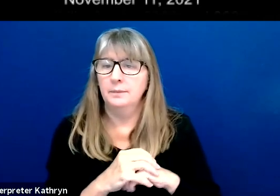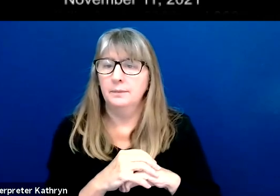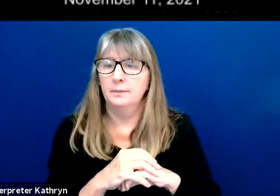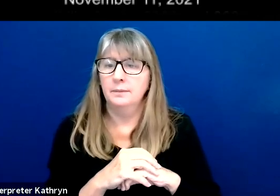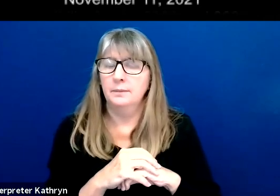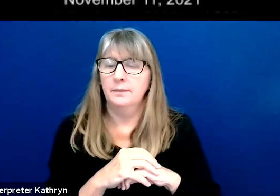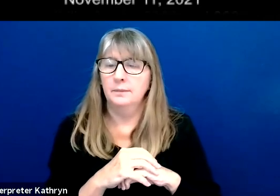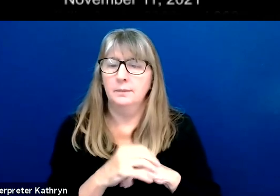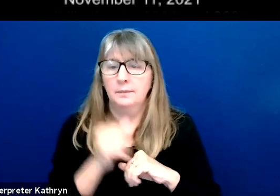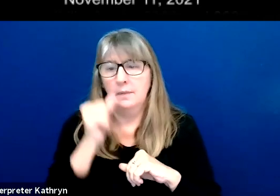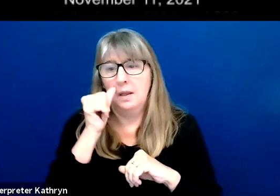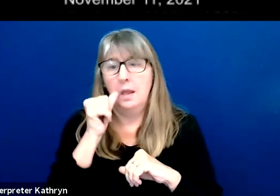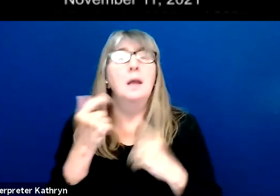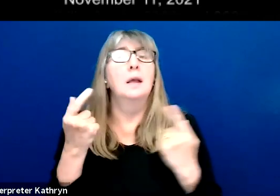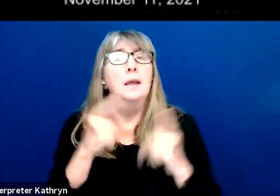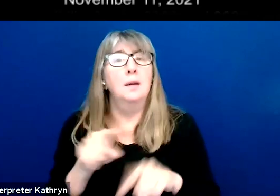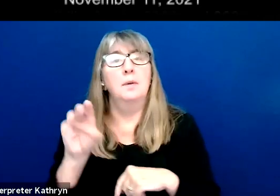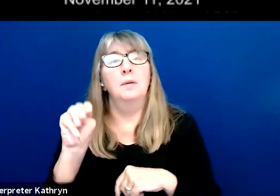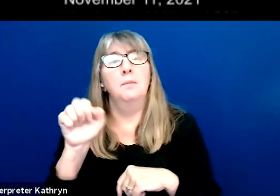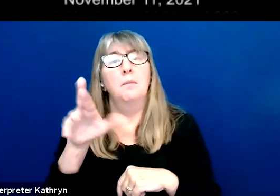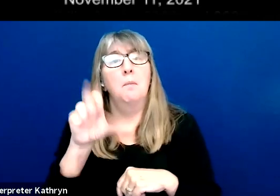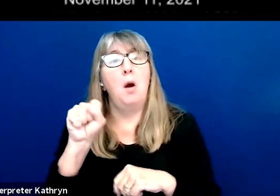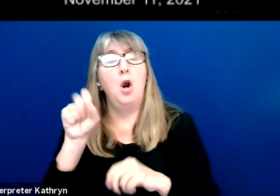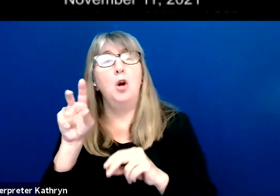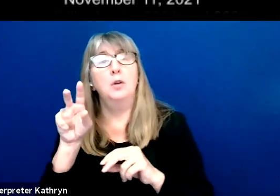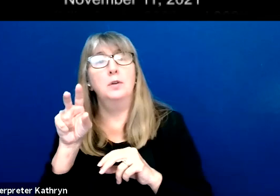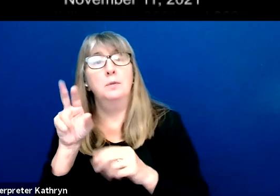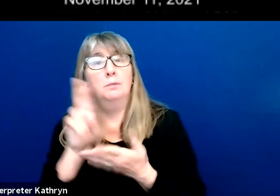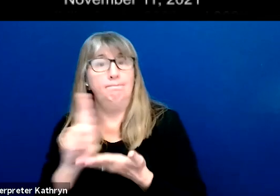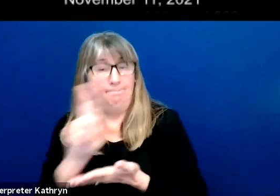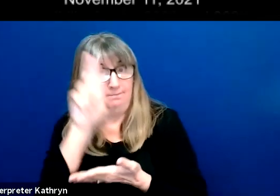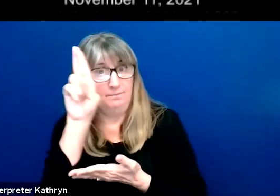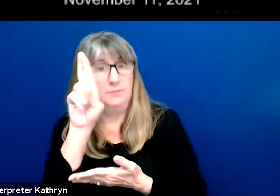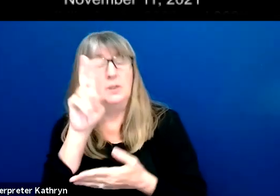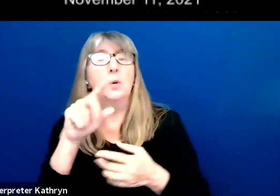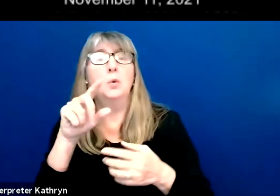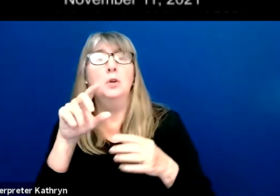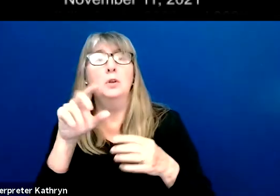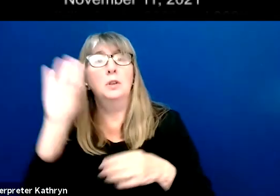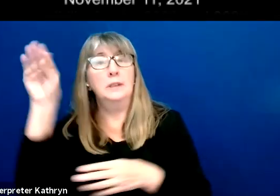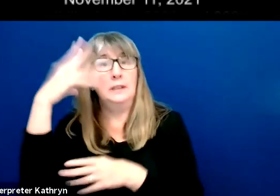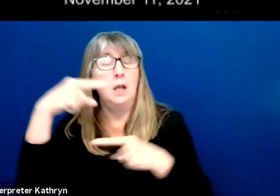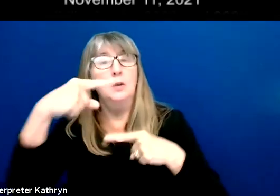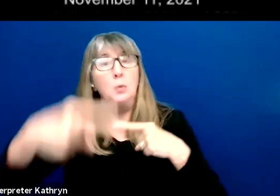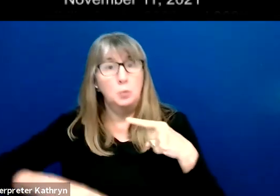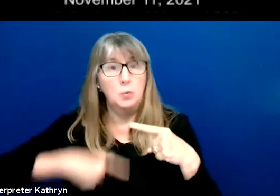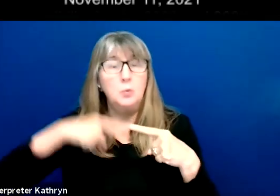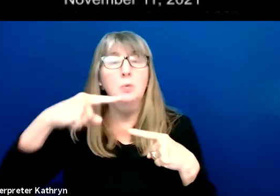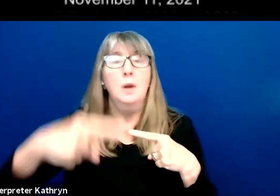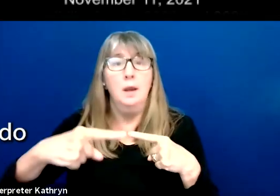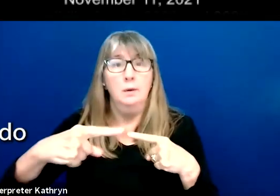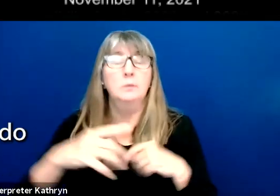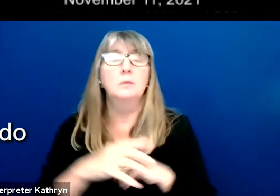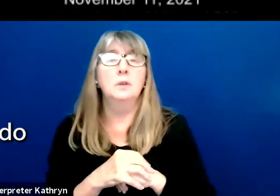But the Mars Observer basically was in a solar orbit. It was in orbit around the sun as it got from Earth to